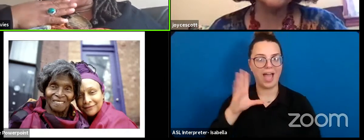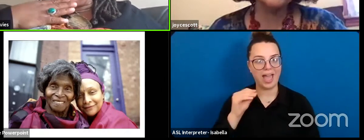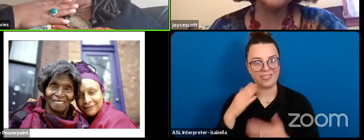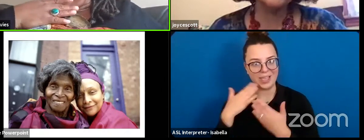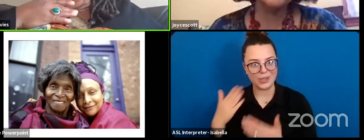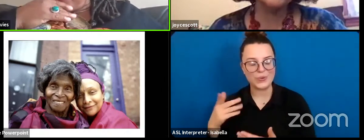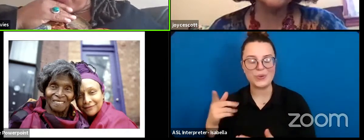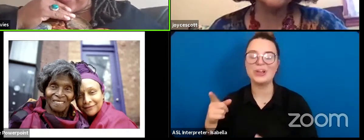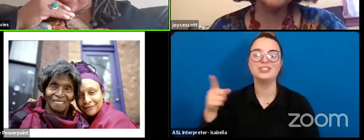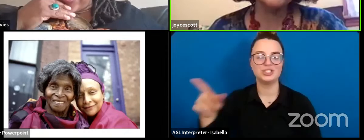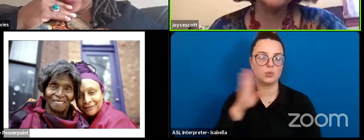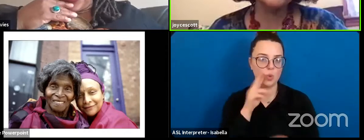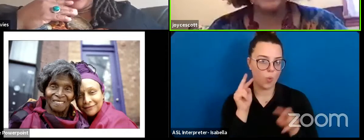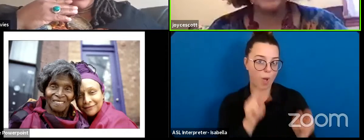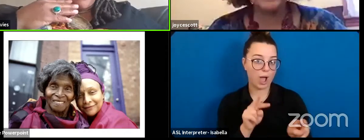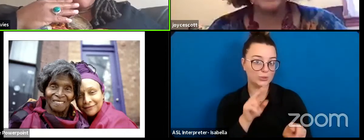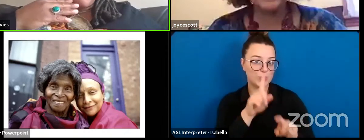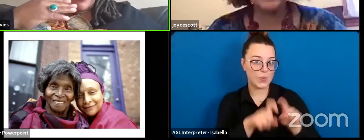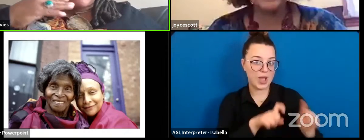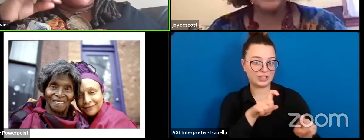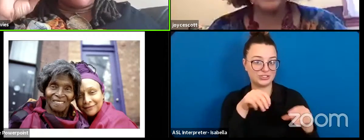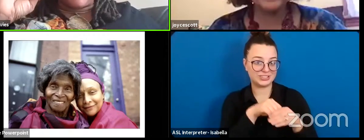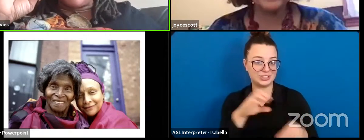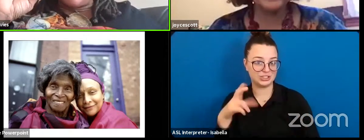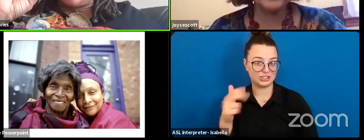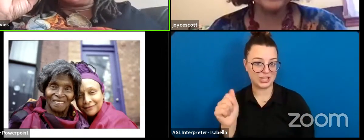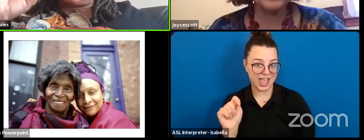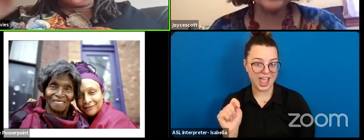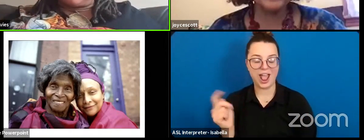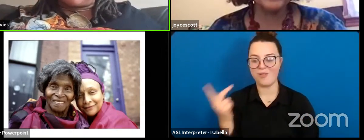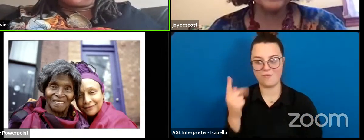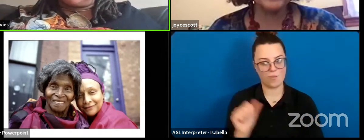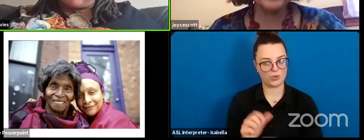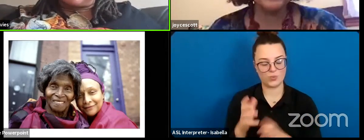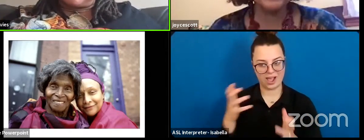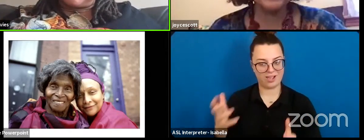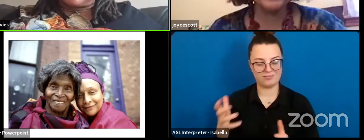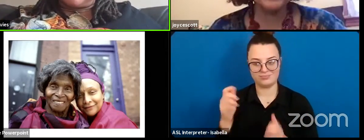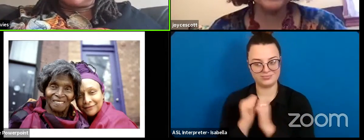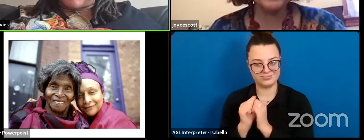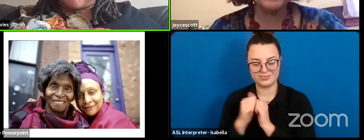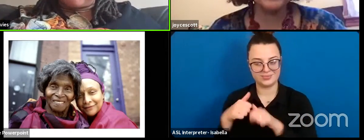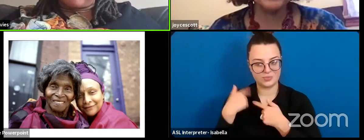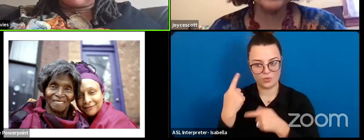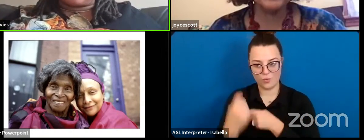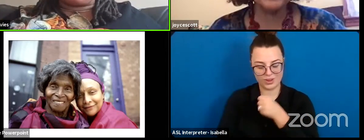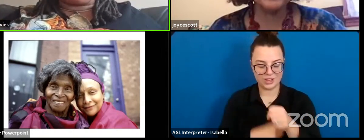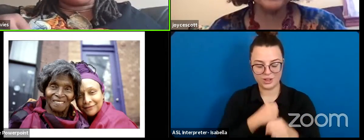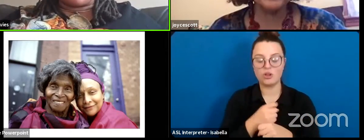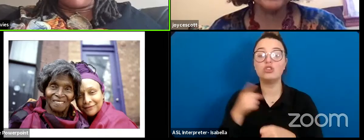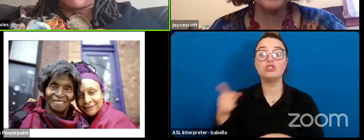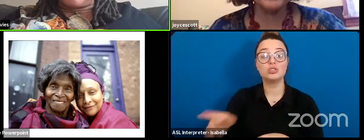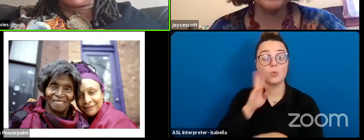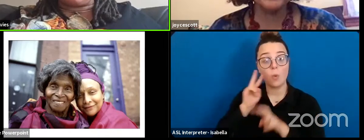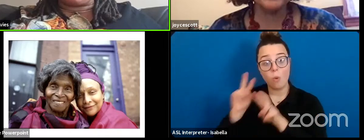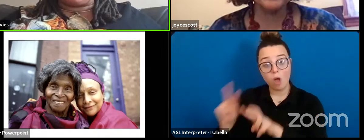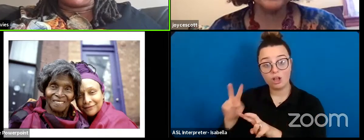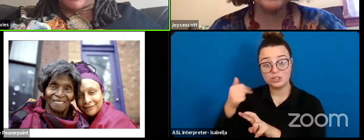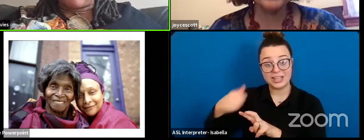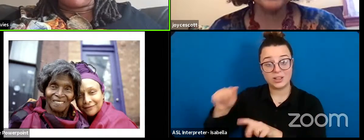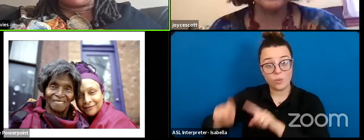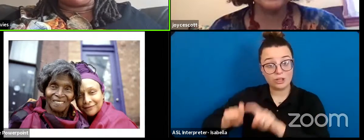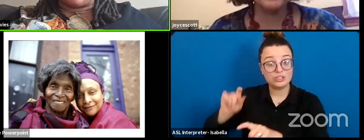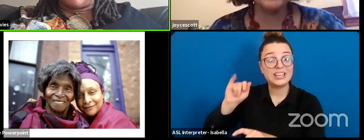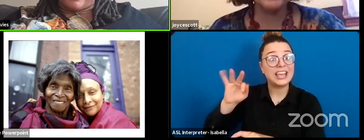that list. We've been working closely together this past year, and she will be monitoring questions in the chat room. So if you have questions, put